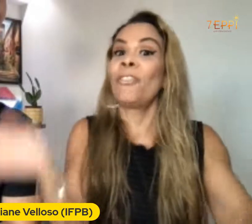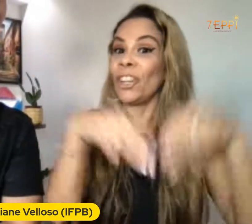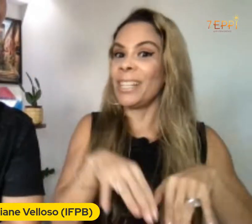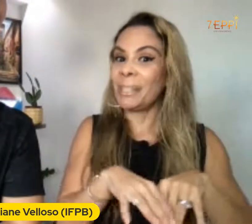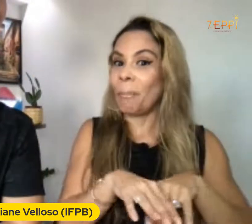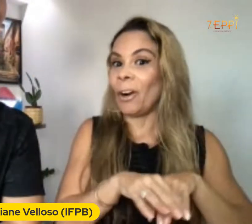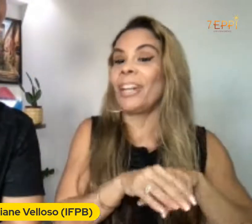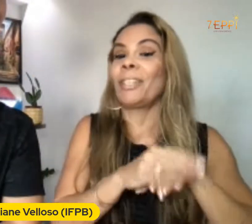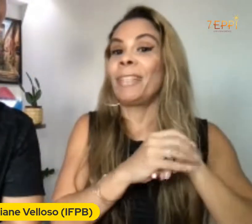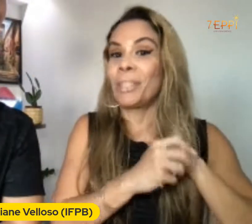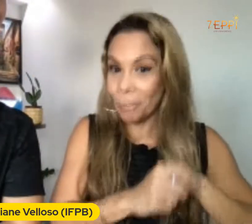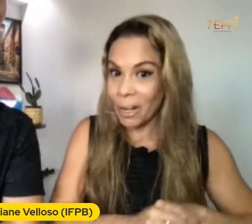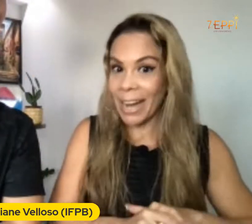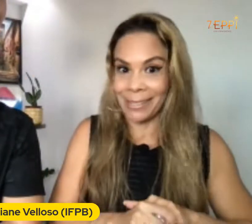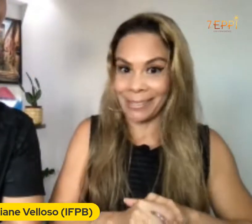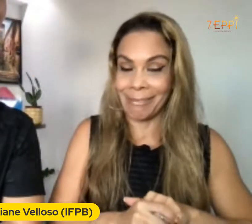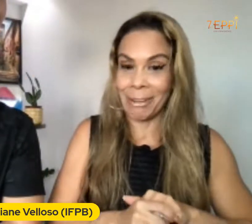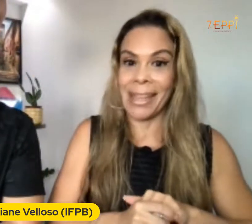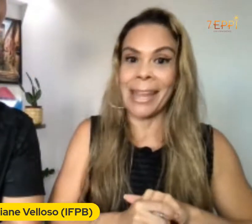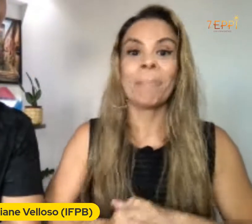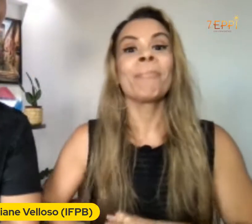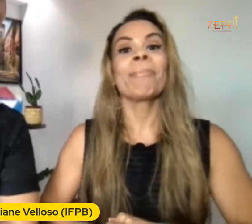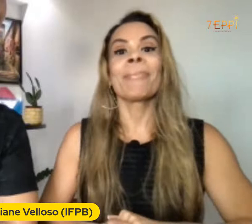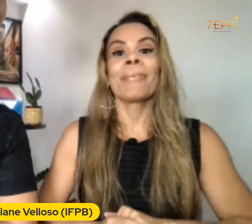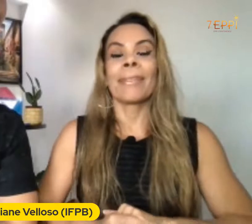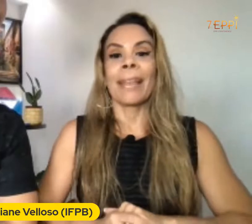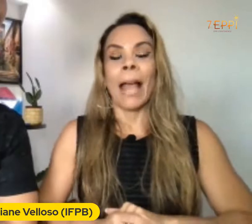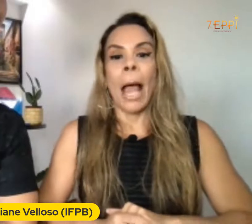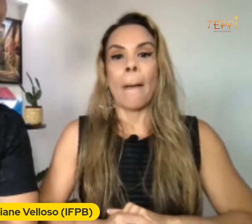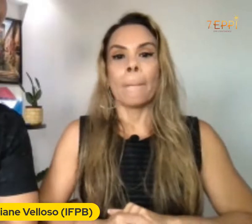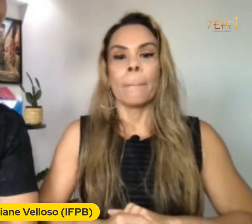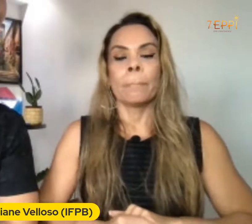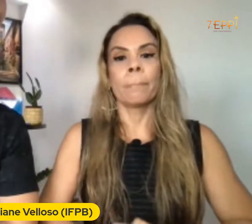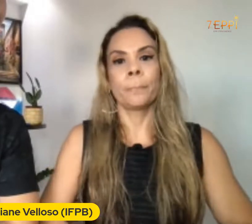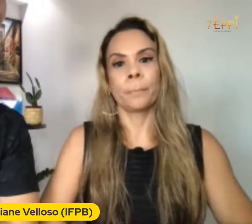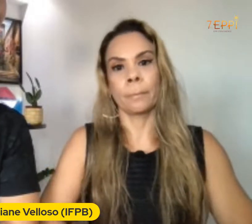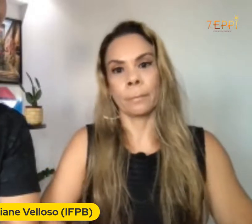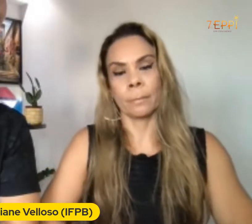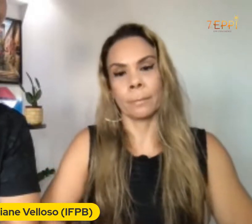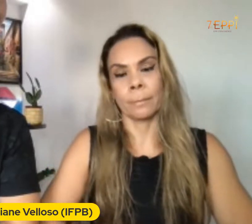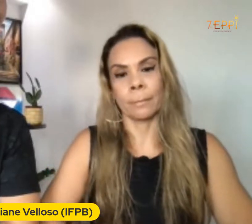after the first part of the surprise, okay? Is it a raffle?